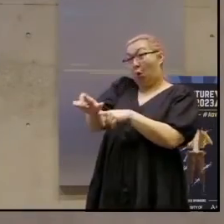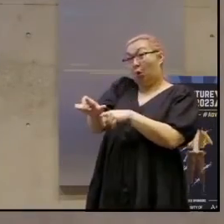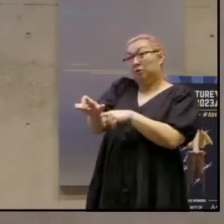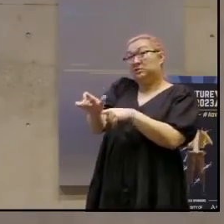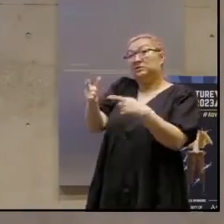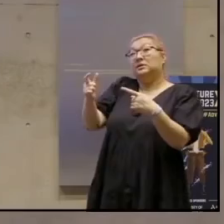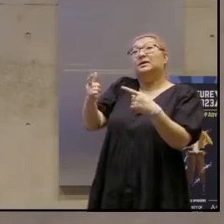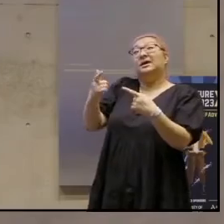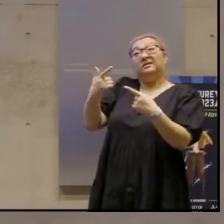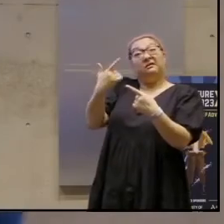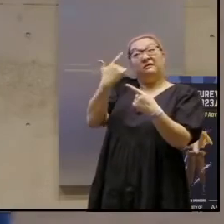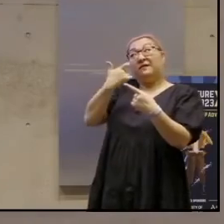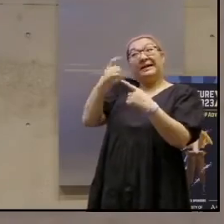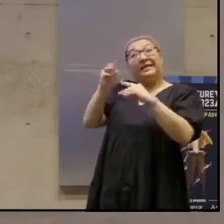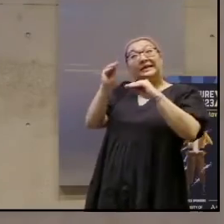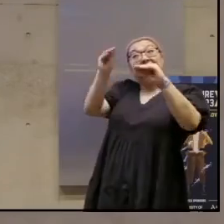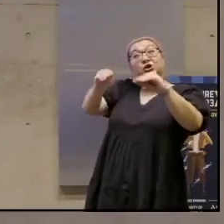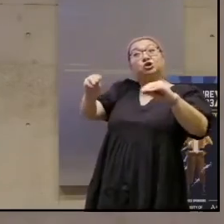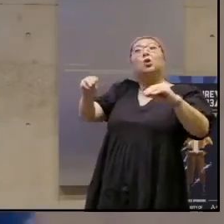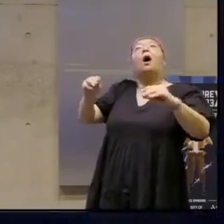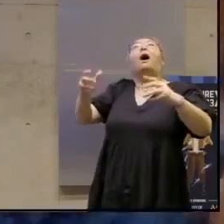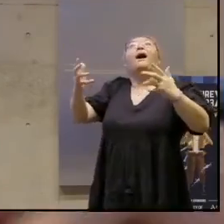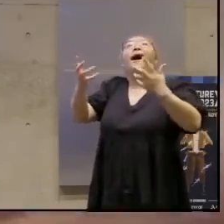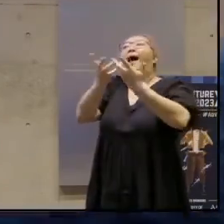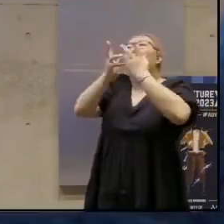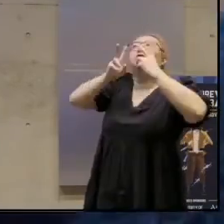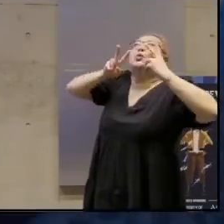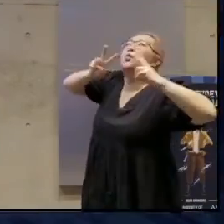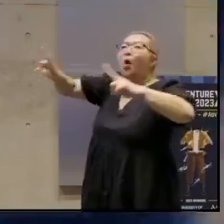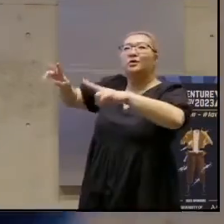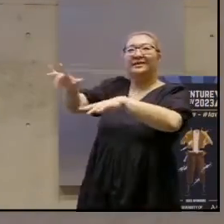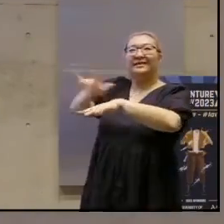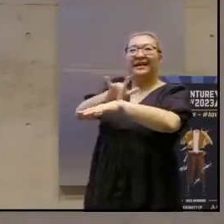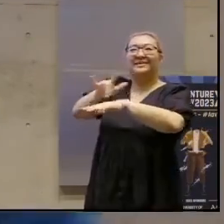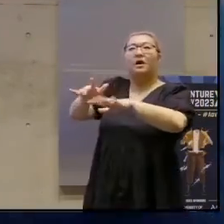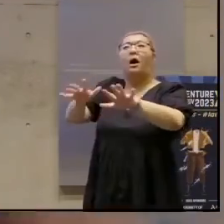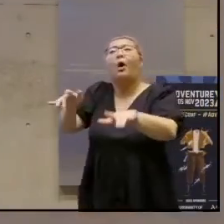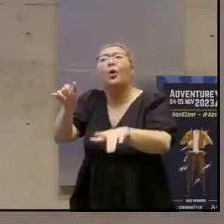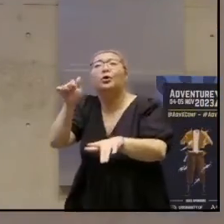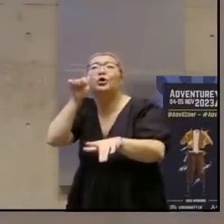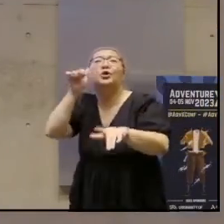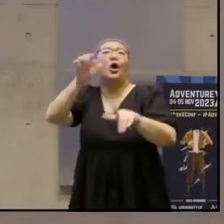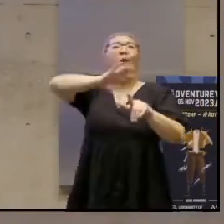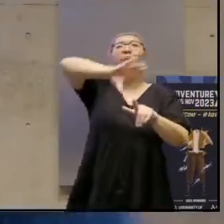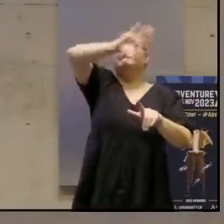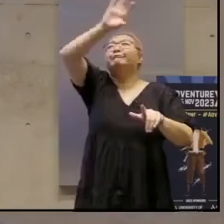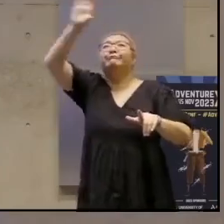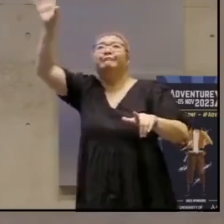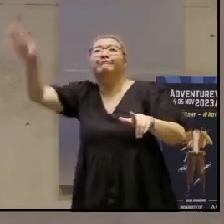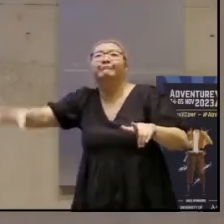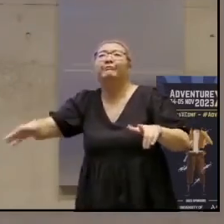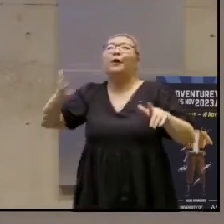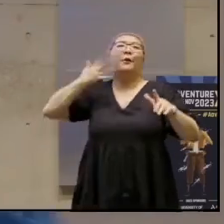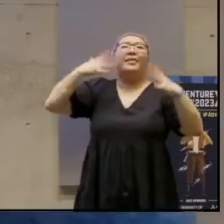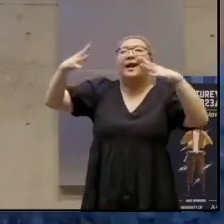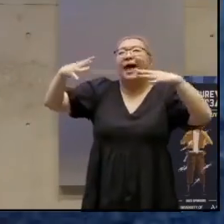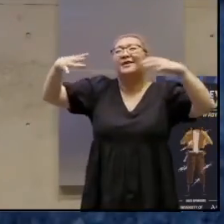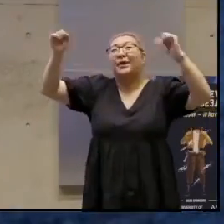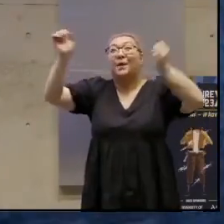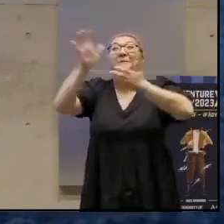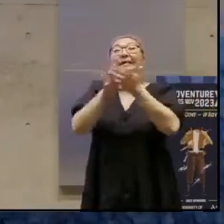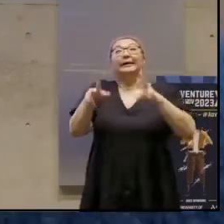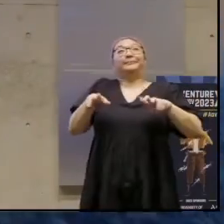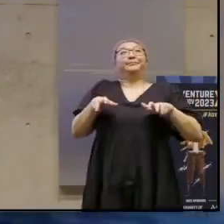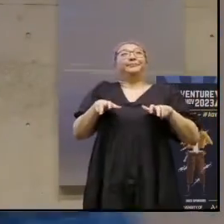right? The accepted thing is that you come in, you sit in a fucking crowd, and there's a proscenium, and the lights go down, and things happen. But even when that happens, when the